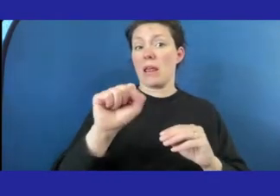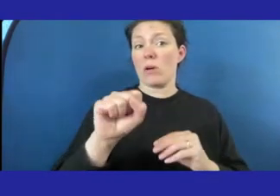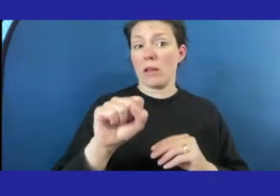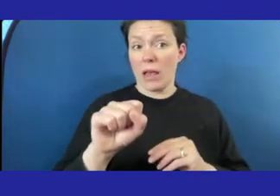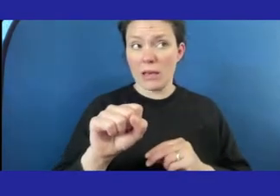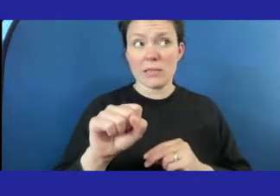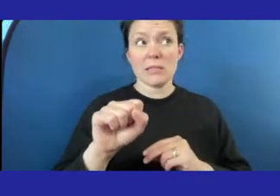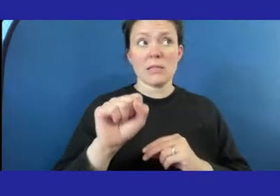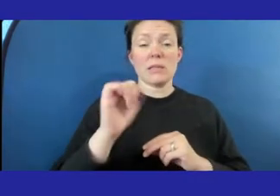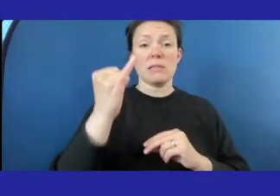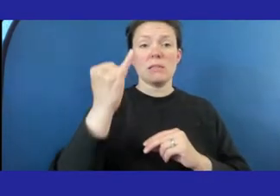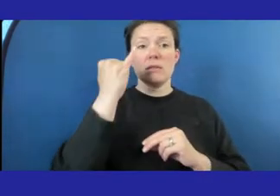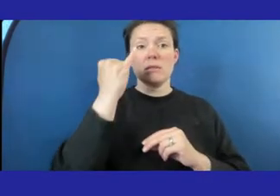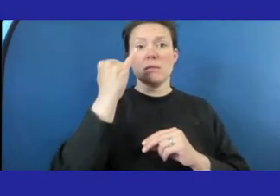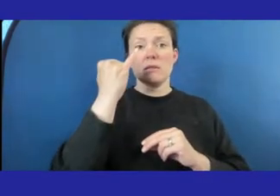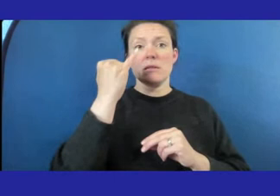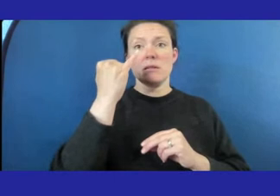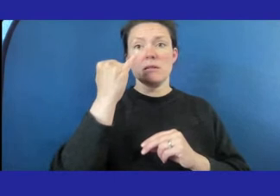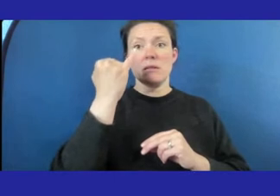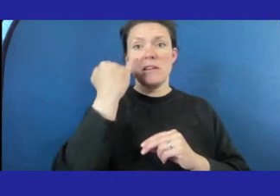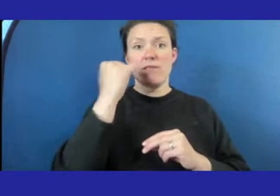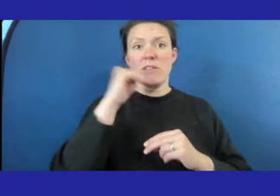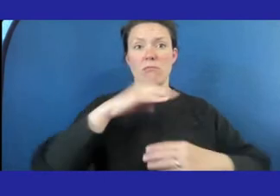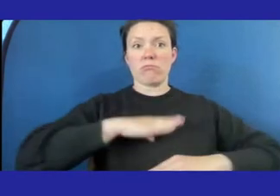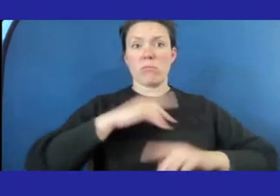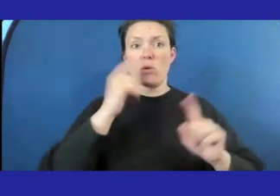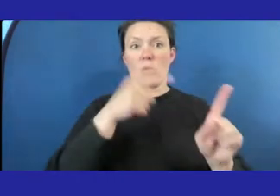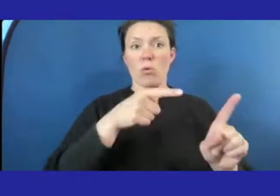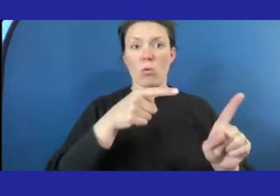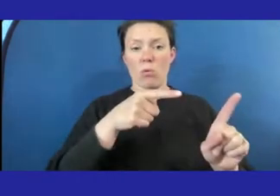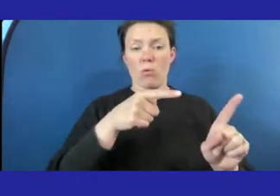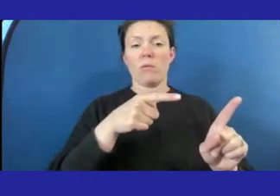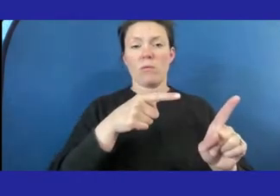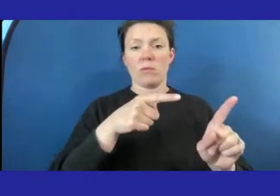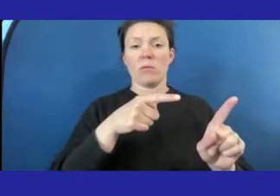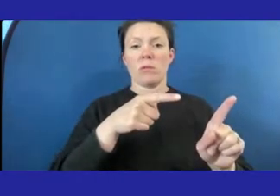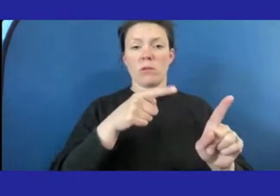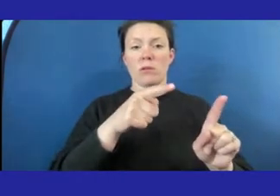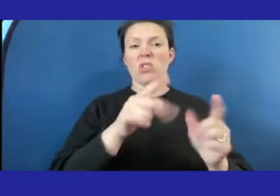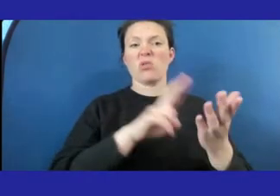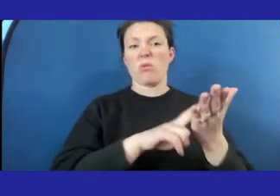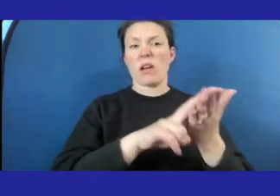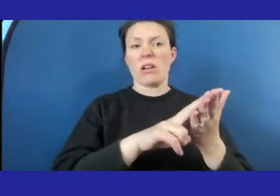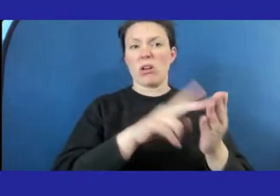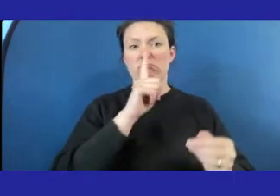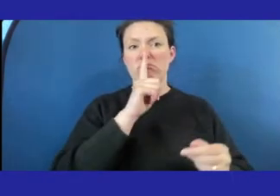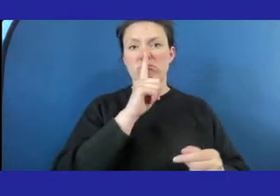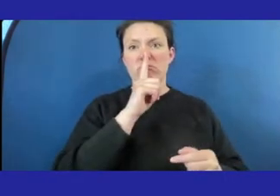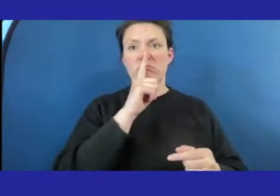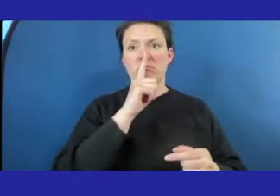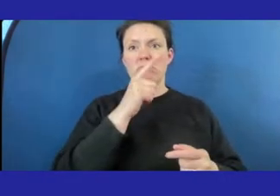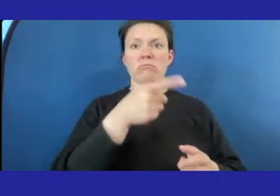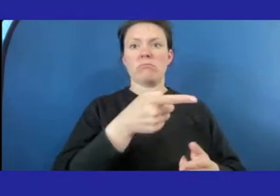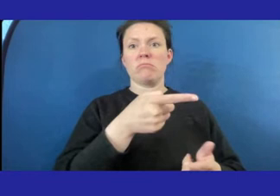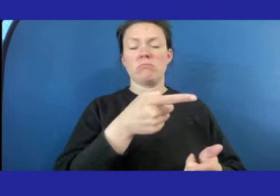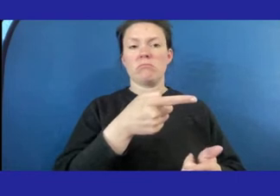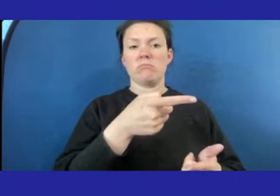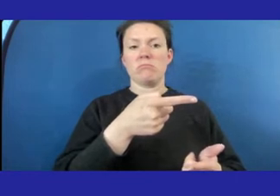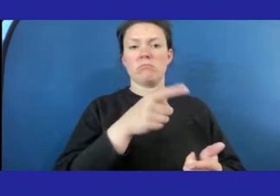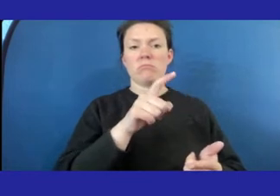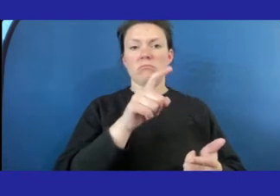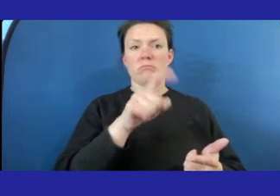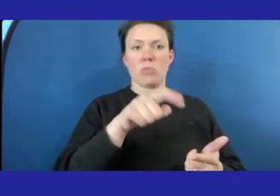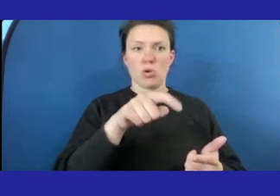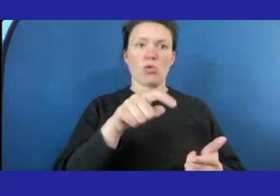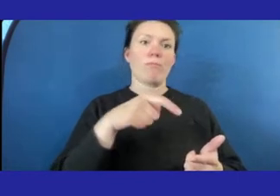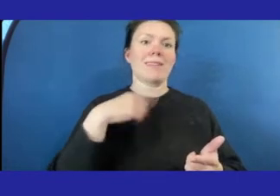they're, we don't have any threshold in the contract that says, you know, they're counting on 100